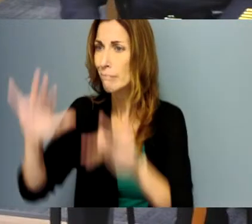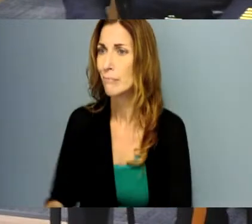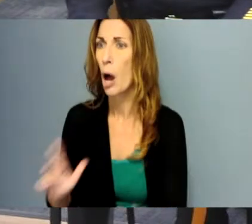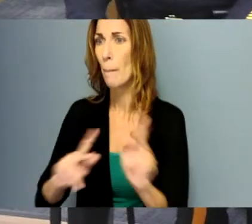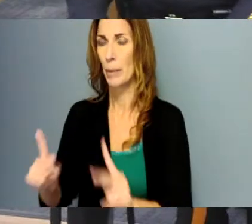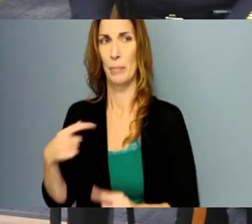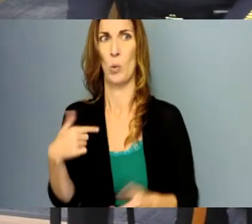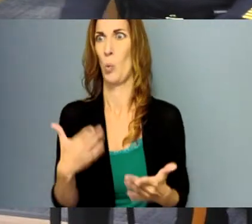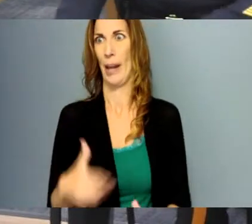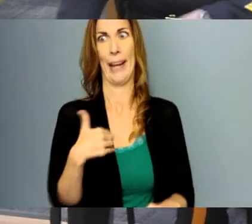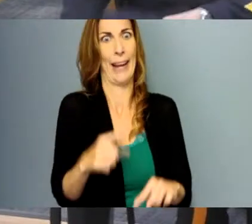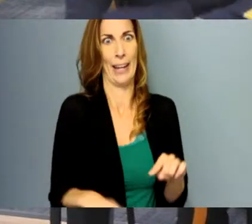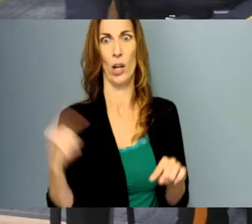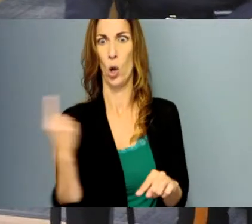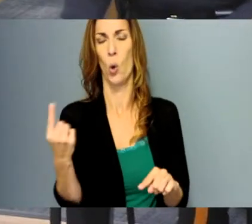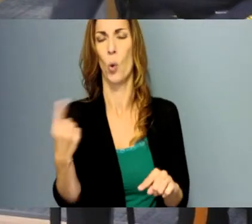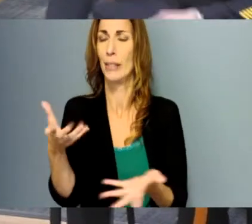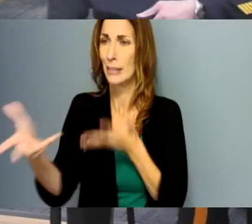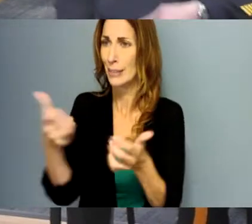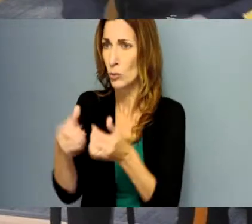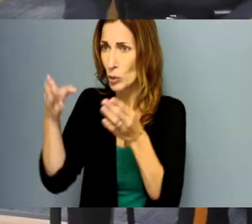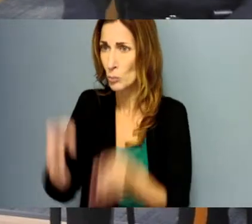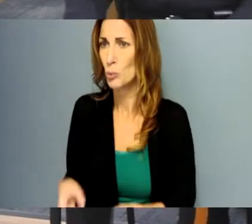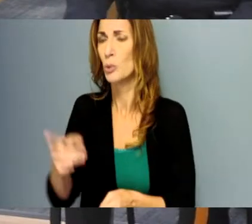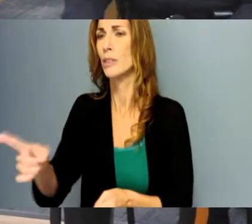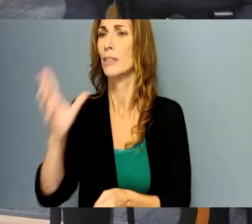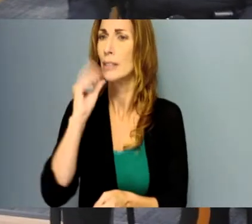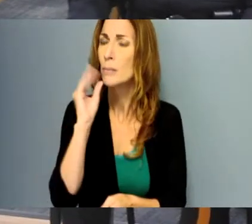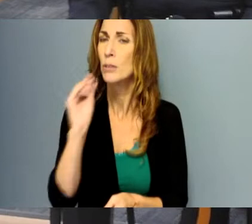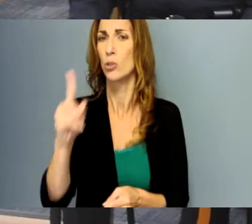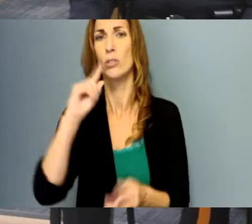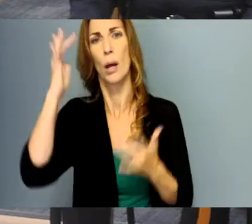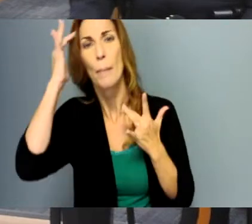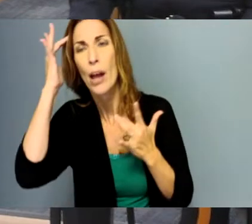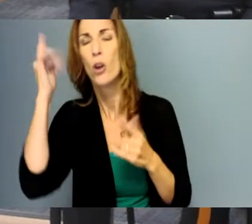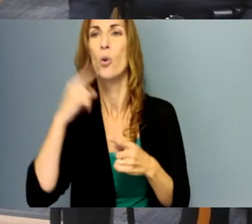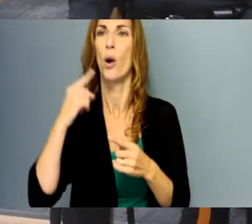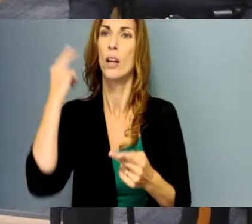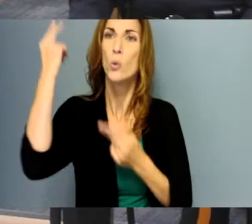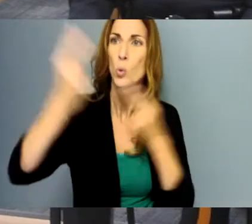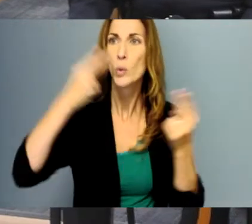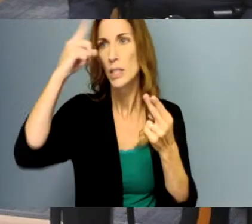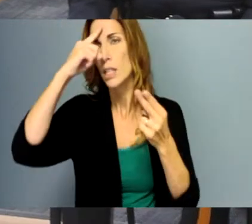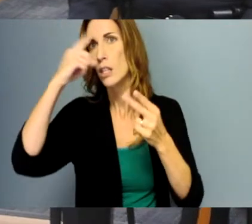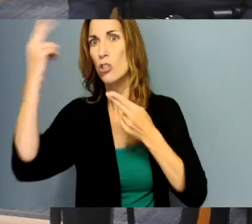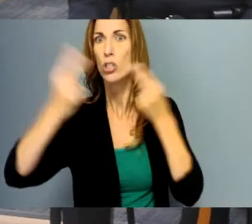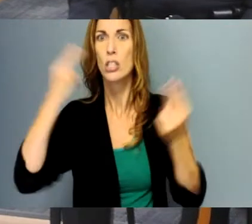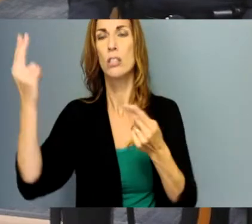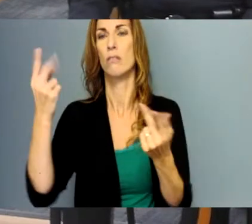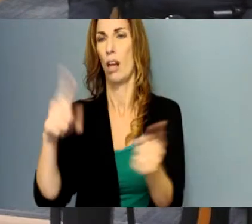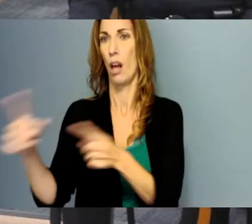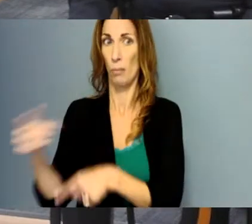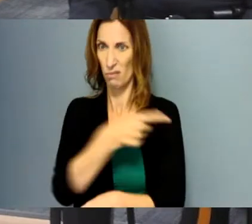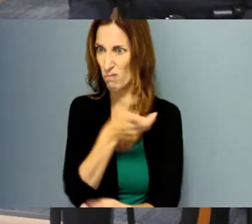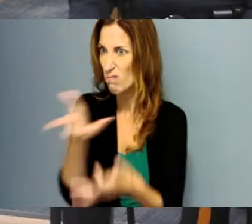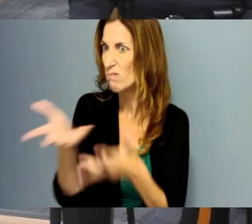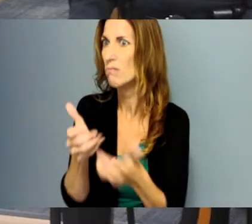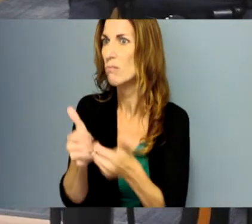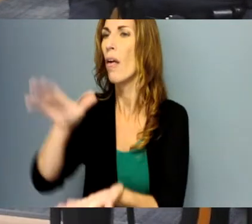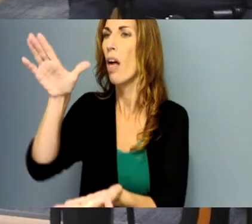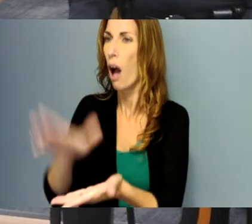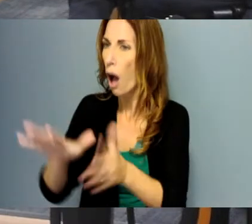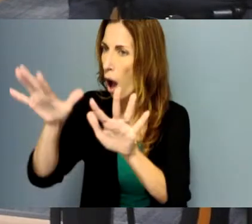always, the co-responder deals with individuals experiencing paranoia and hallucinations, and the